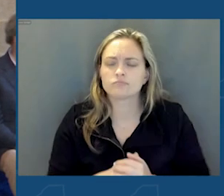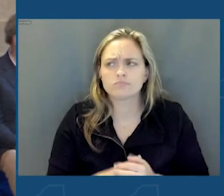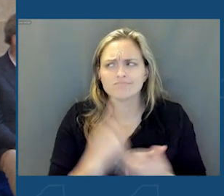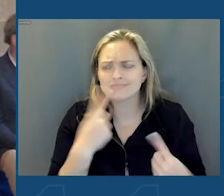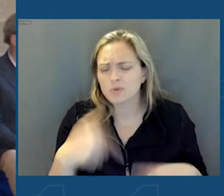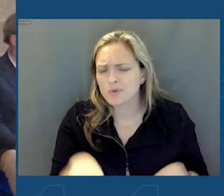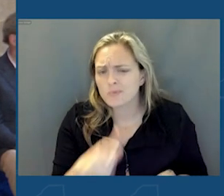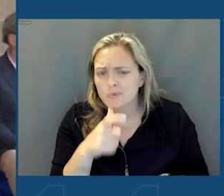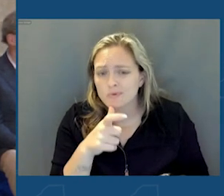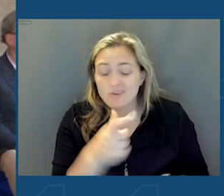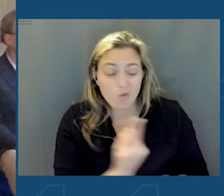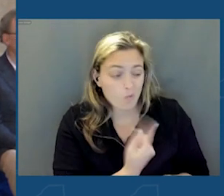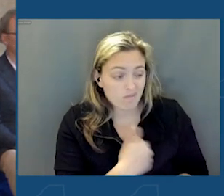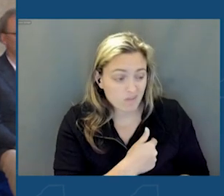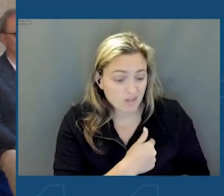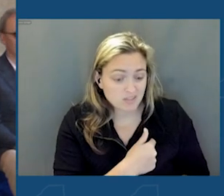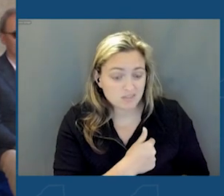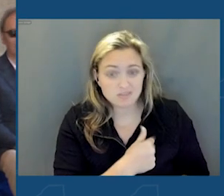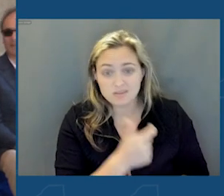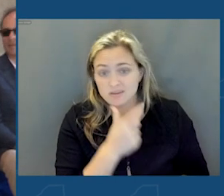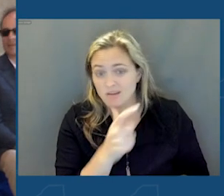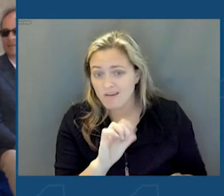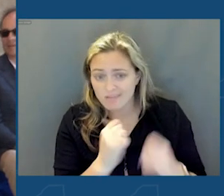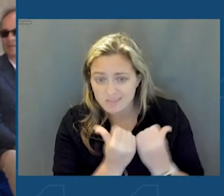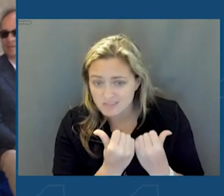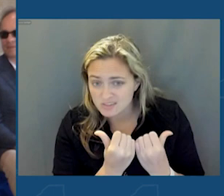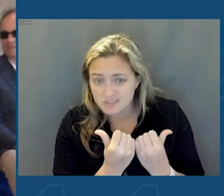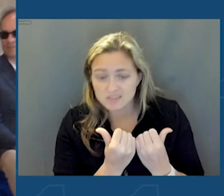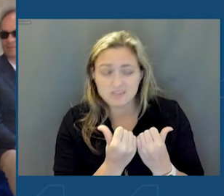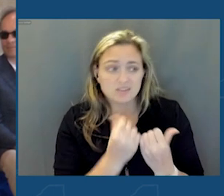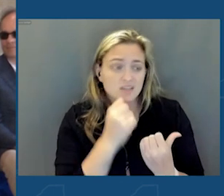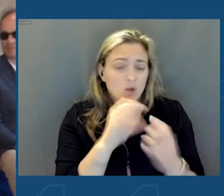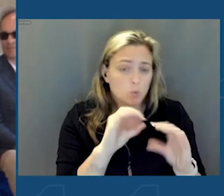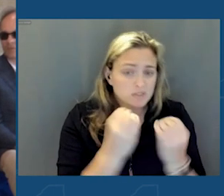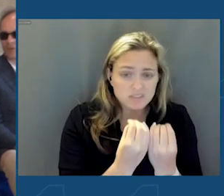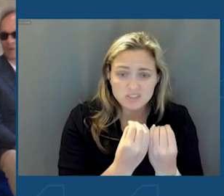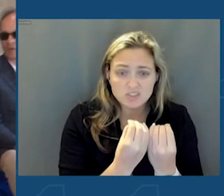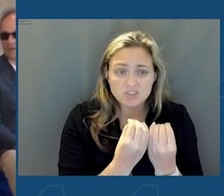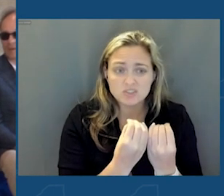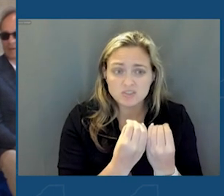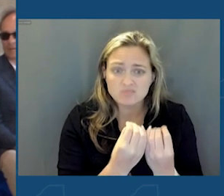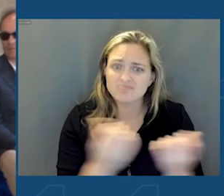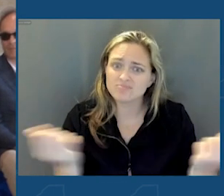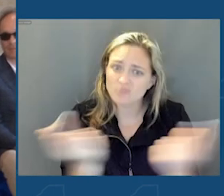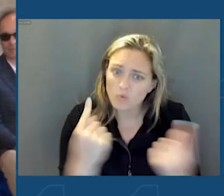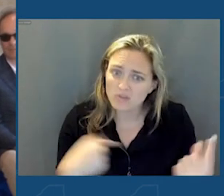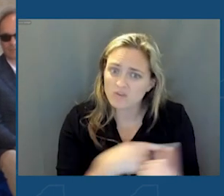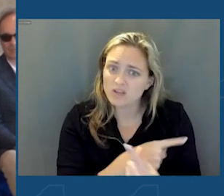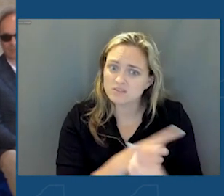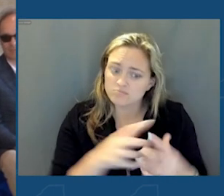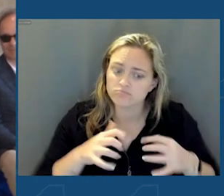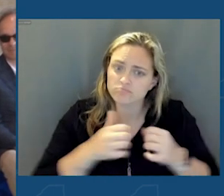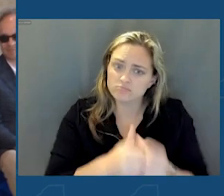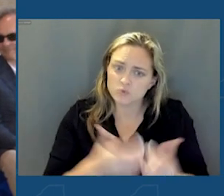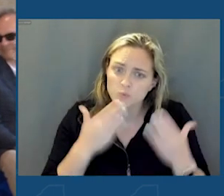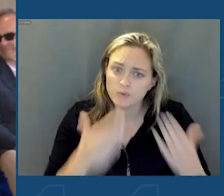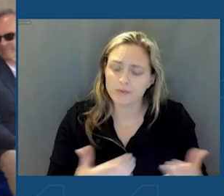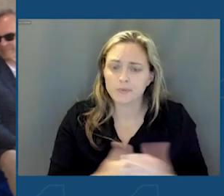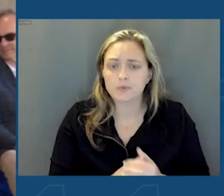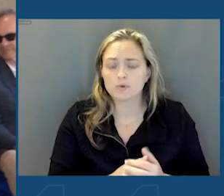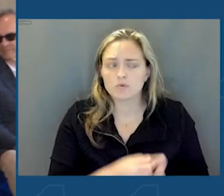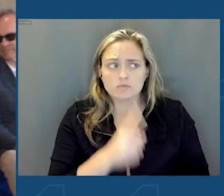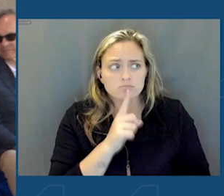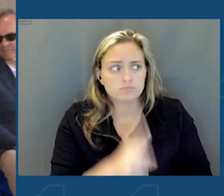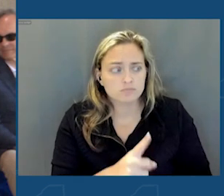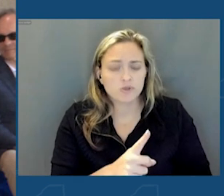take one of us. It doesn't take an agency. It doesn't take an organization. It takes all of us. So thank you for truly